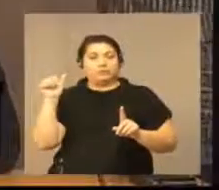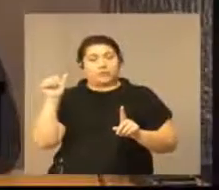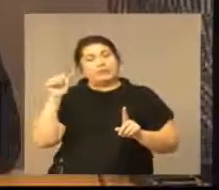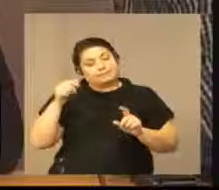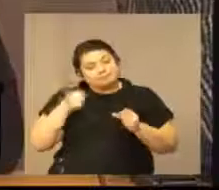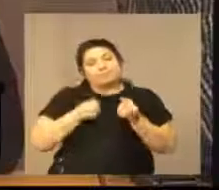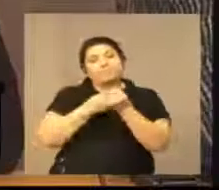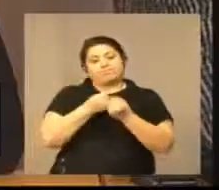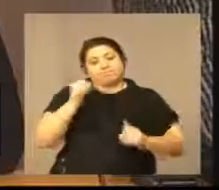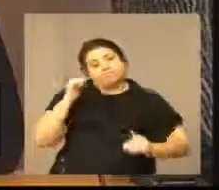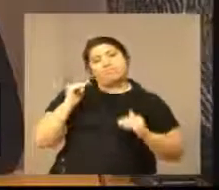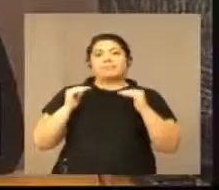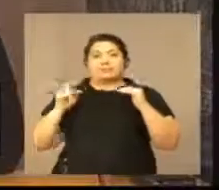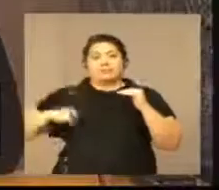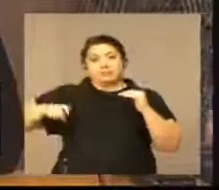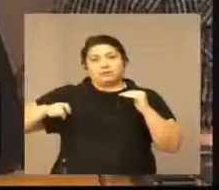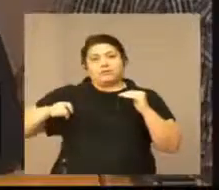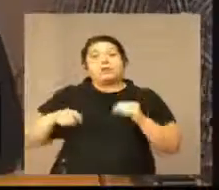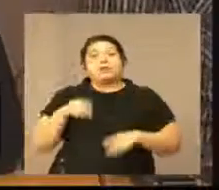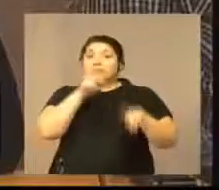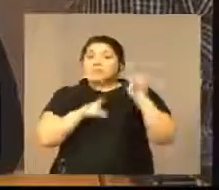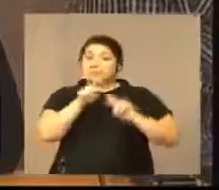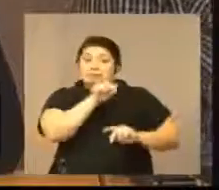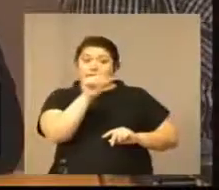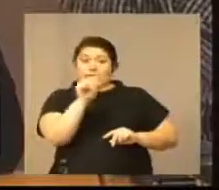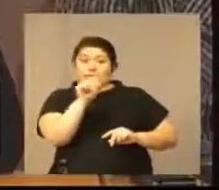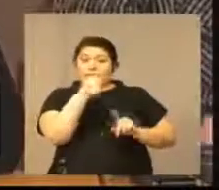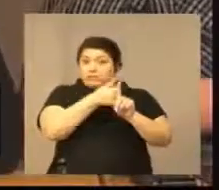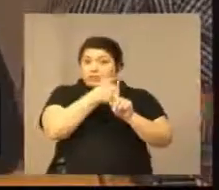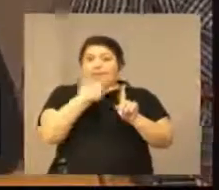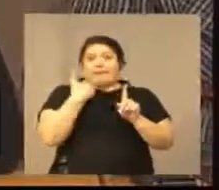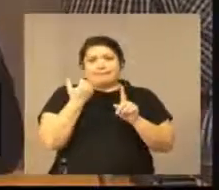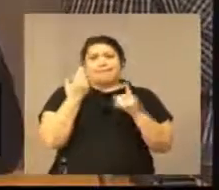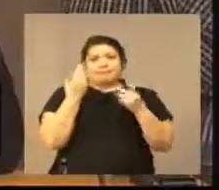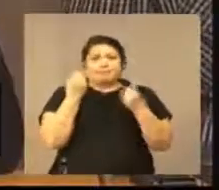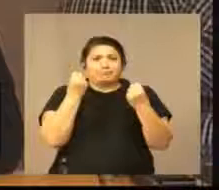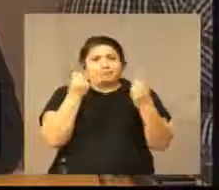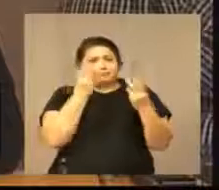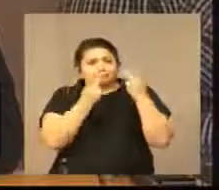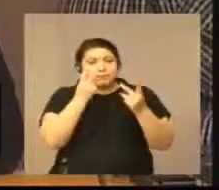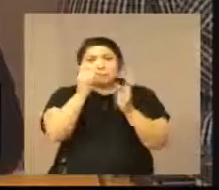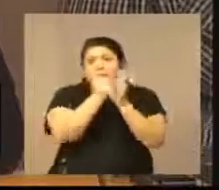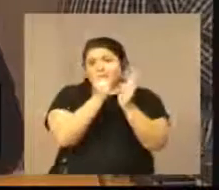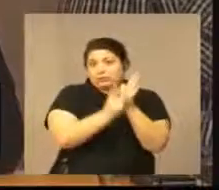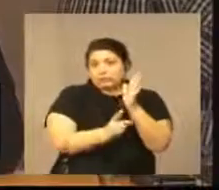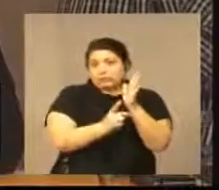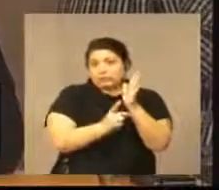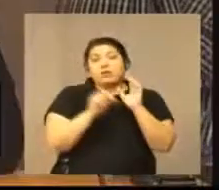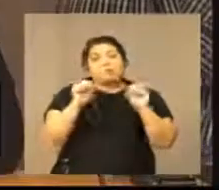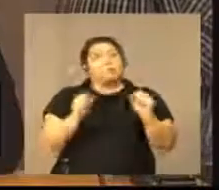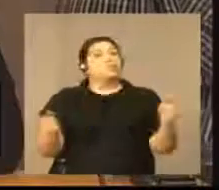Though people living with disabilities face discrimination on many levels, this discrimination is compounded